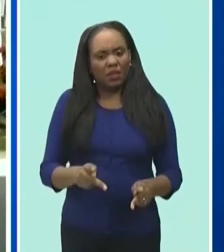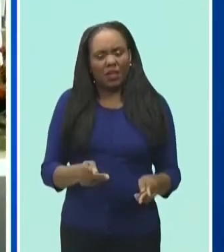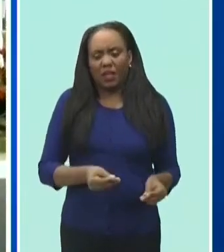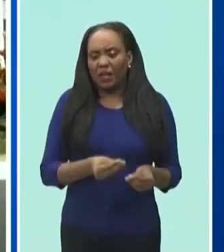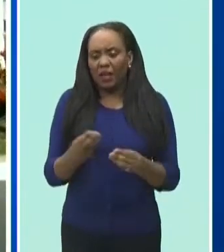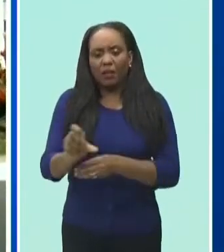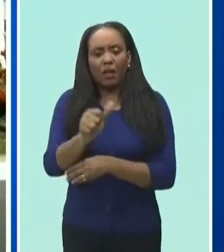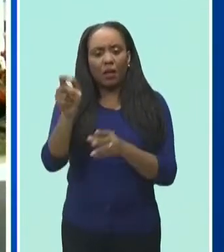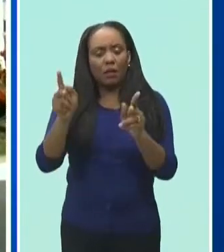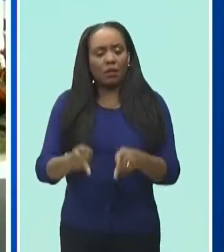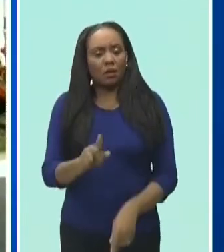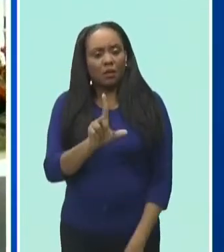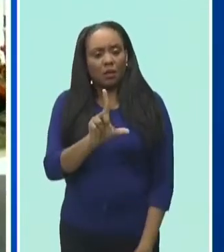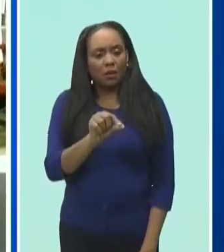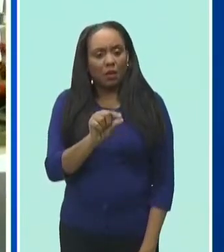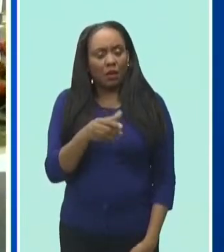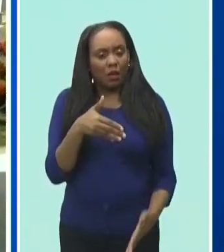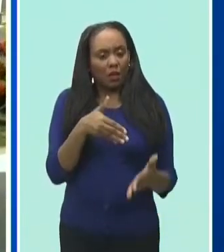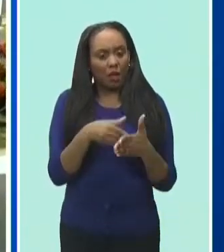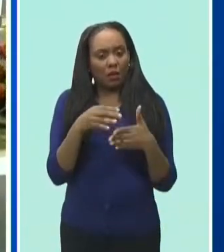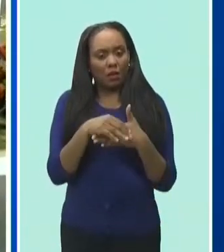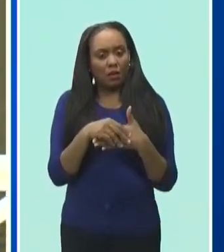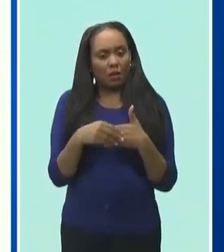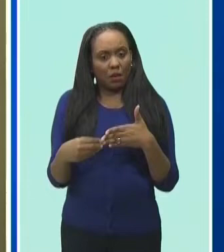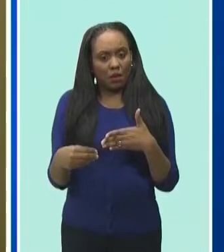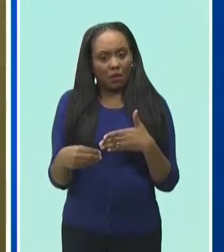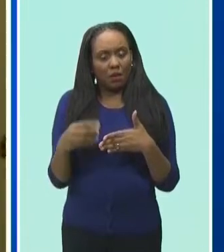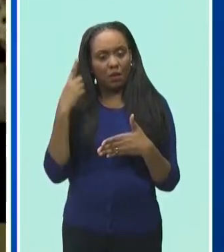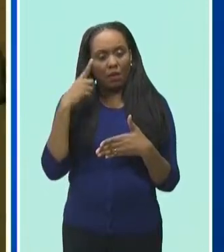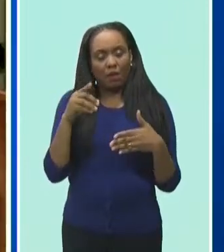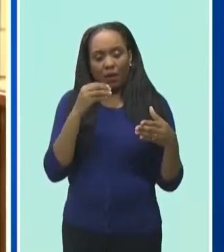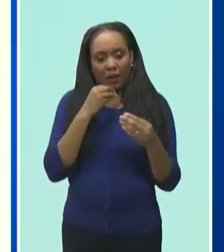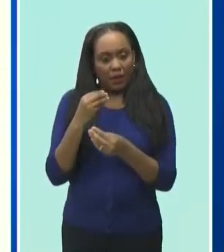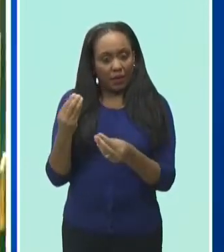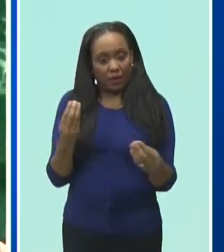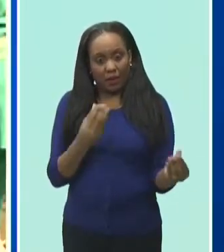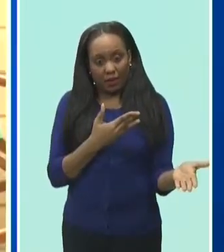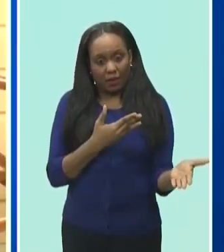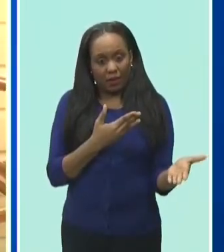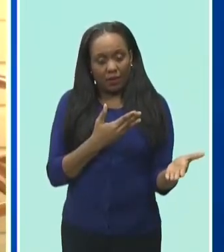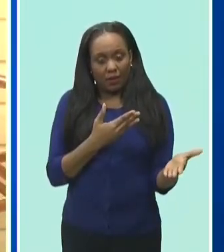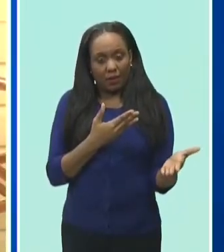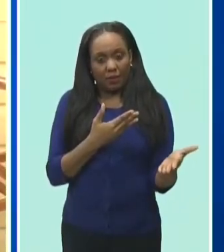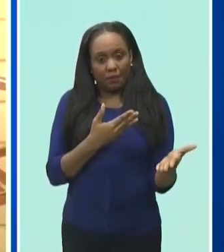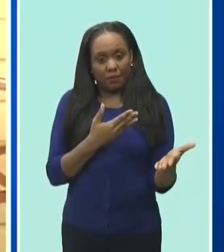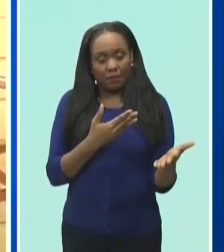force $20,000 to provide them with information that had not panned